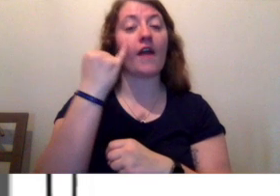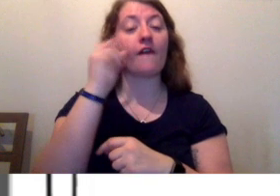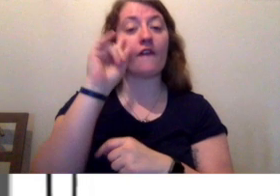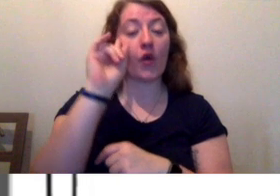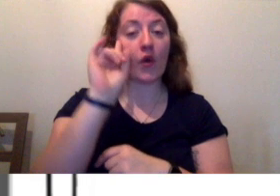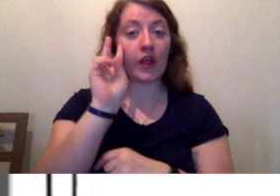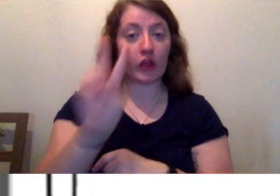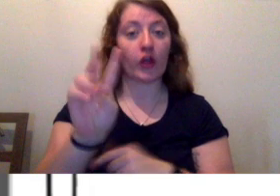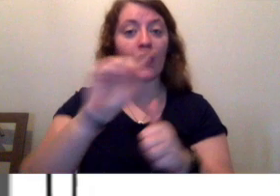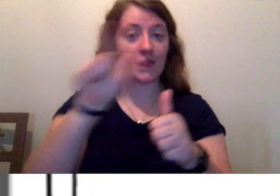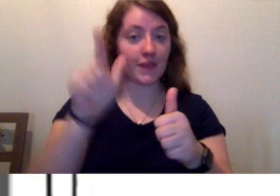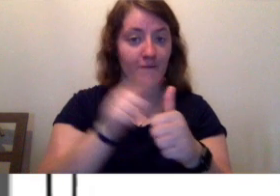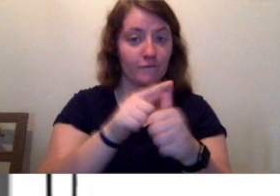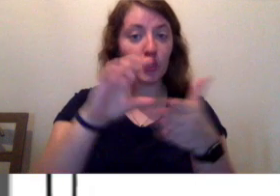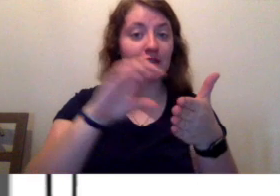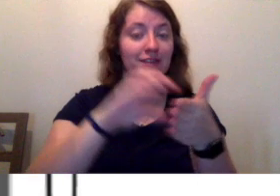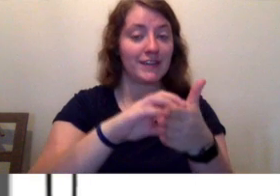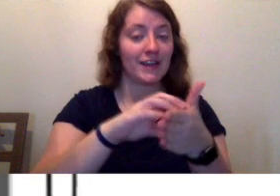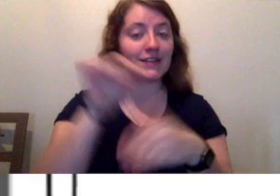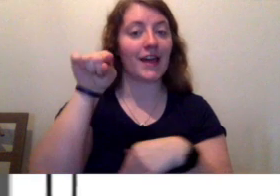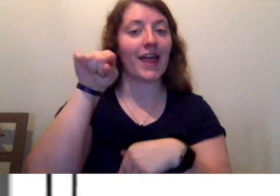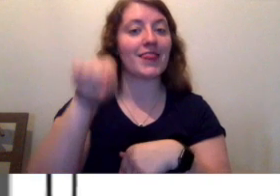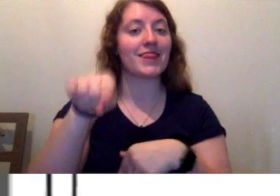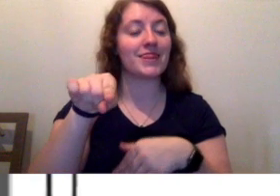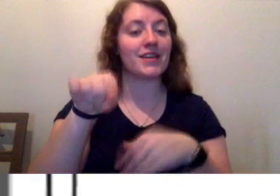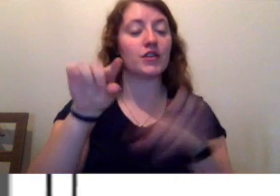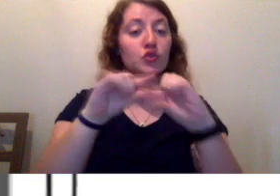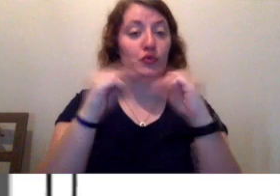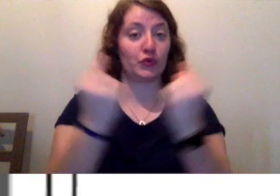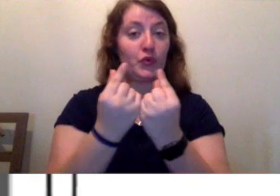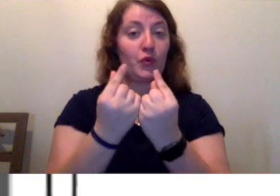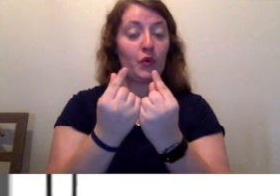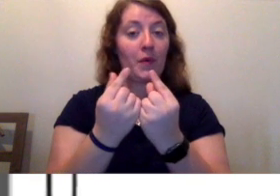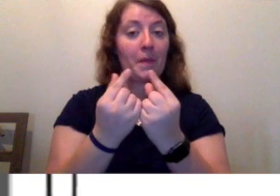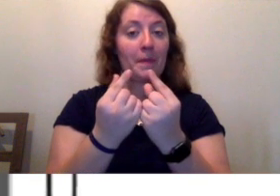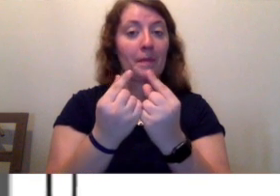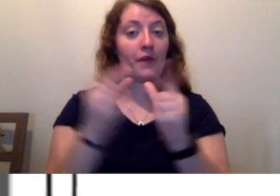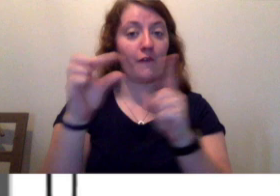stanza, this group of words right here,